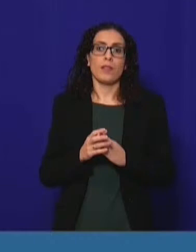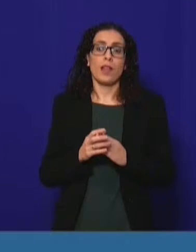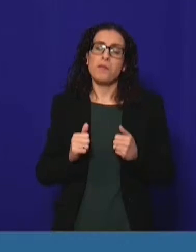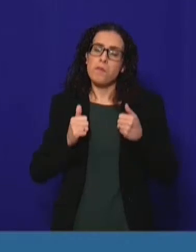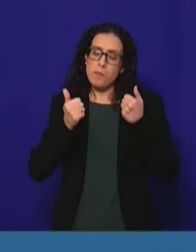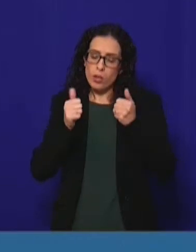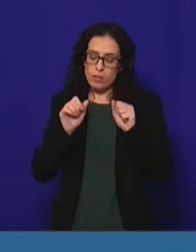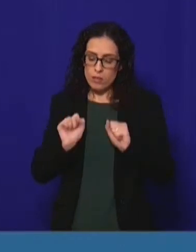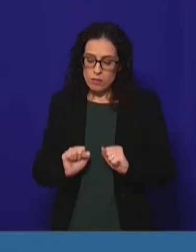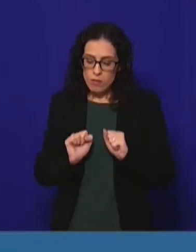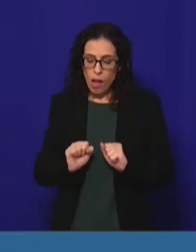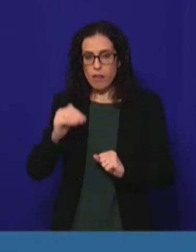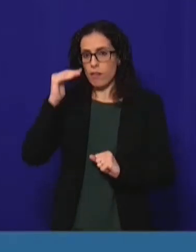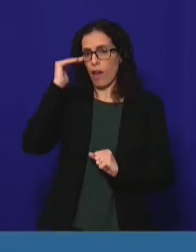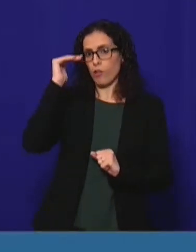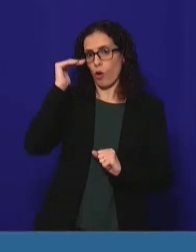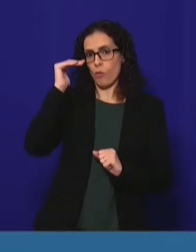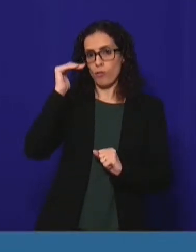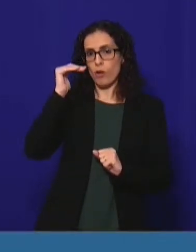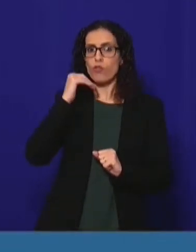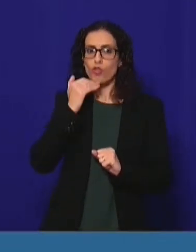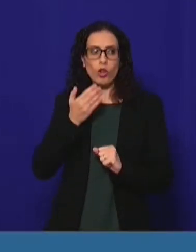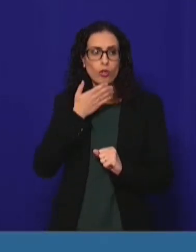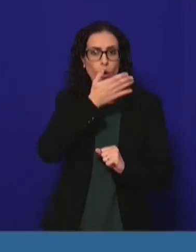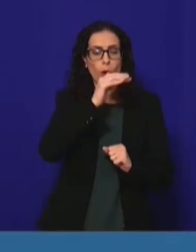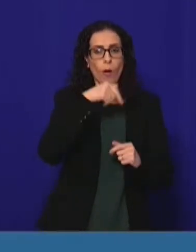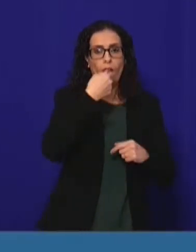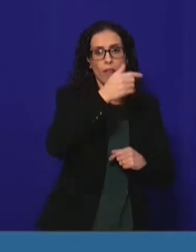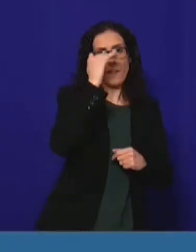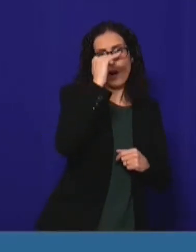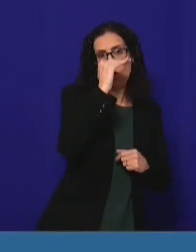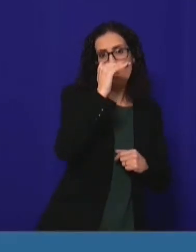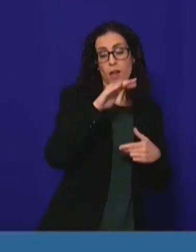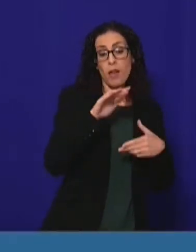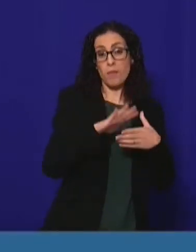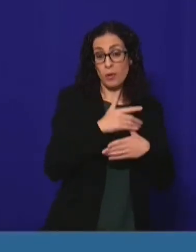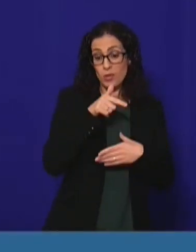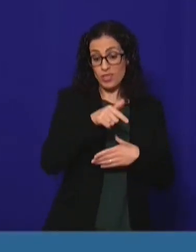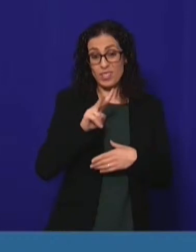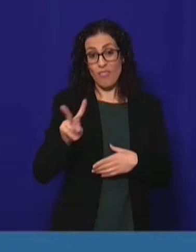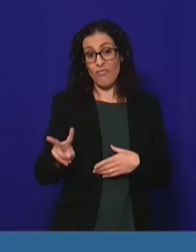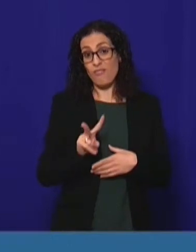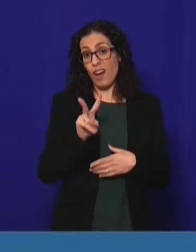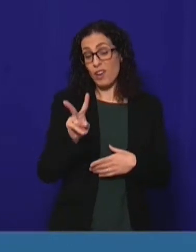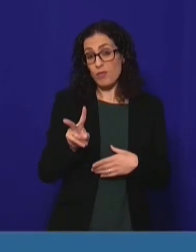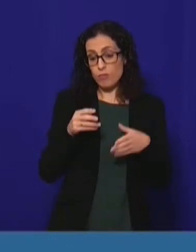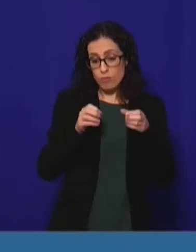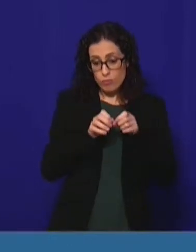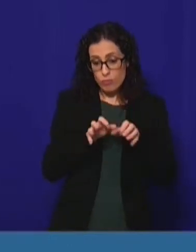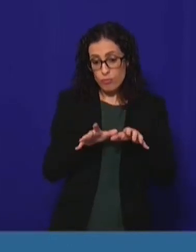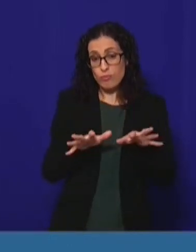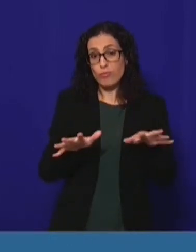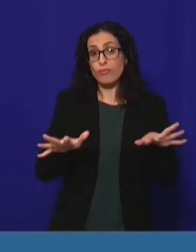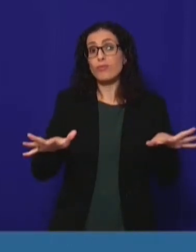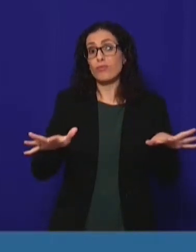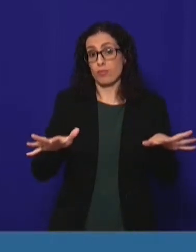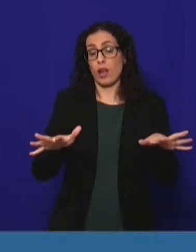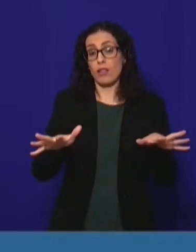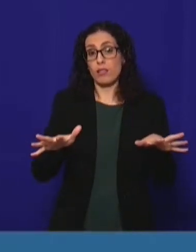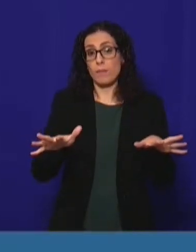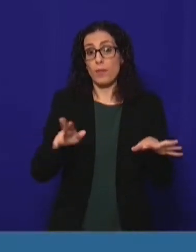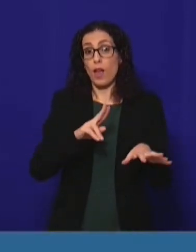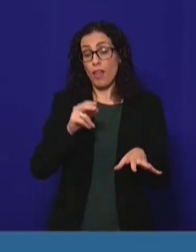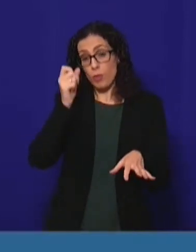household, which is very important because this virus can spread from one person to the other, and we know that